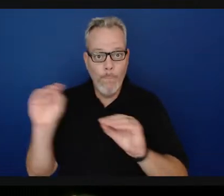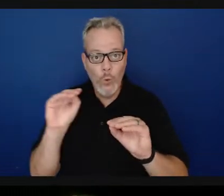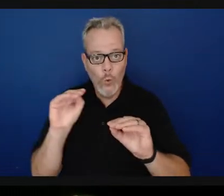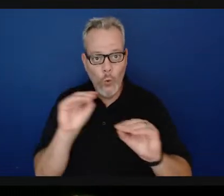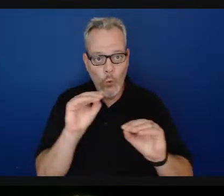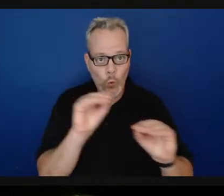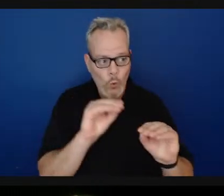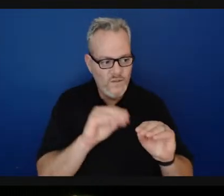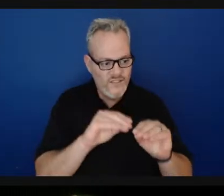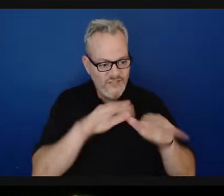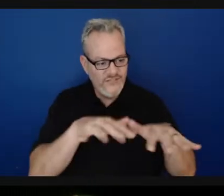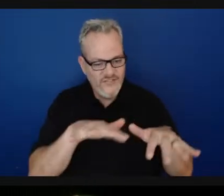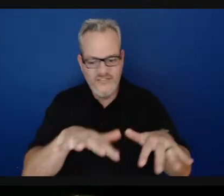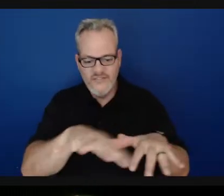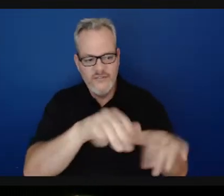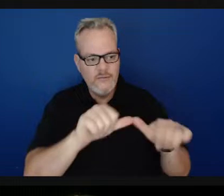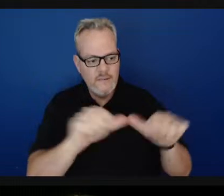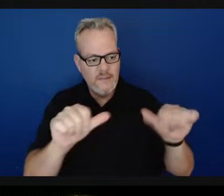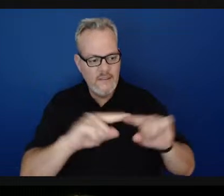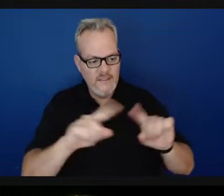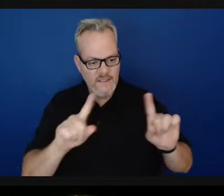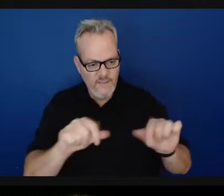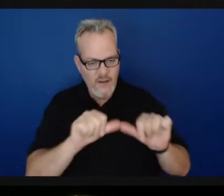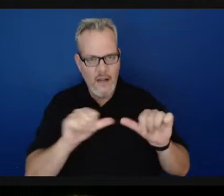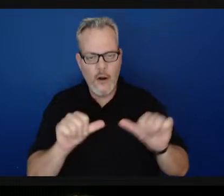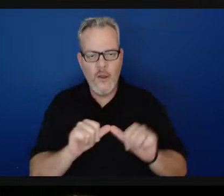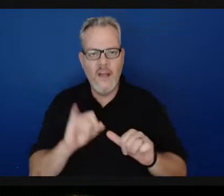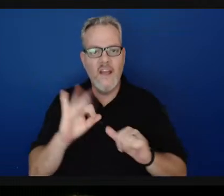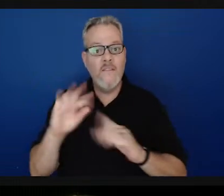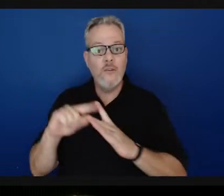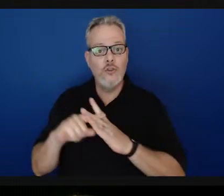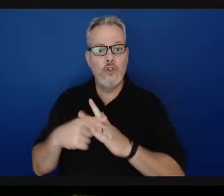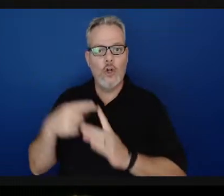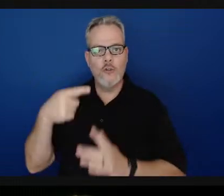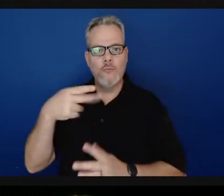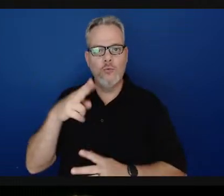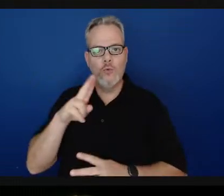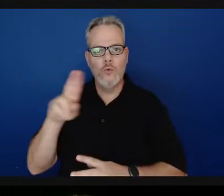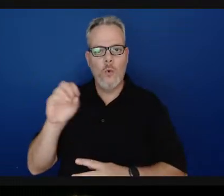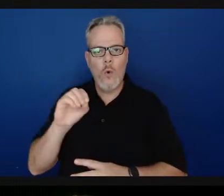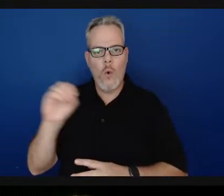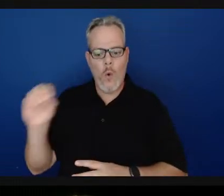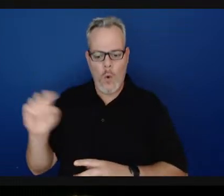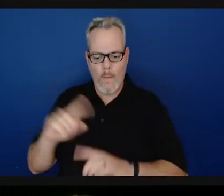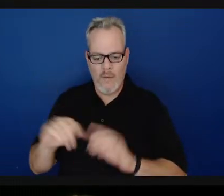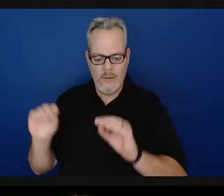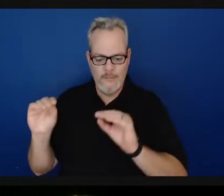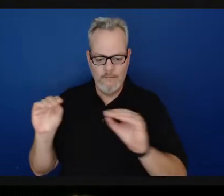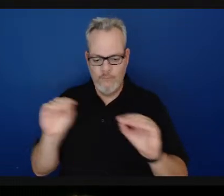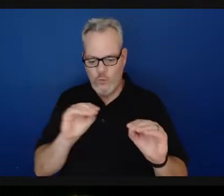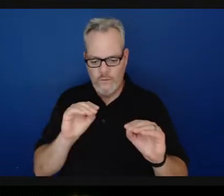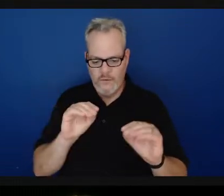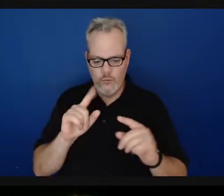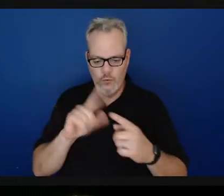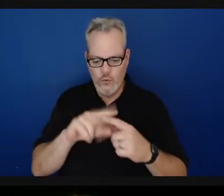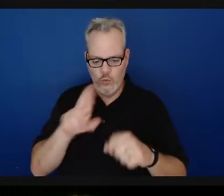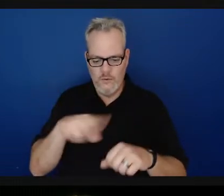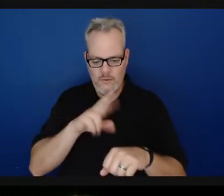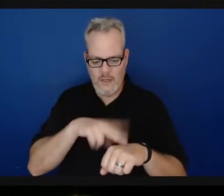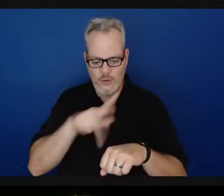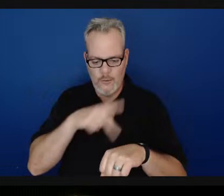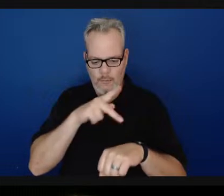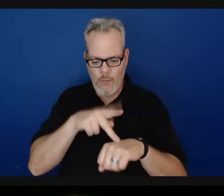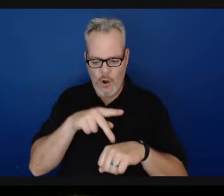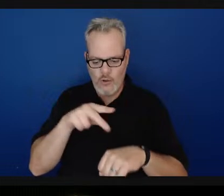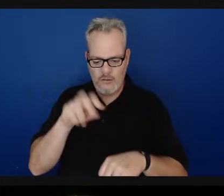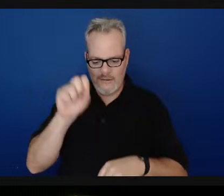right? So let's say lava's coming out of Pu'u'o and it's going towards the national park to the southwest. That might be, I'm just going to pull a number out of,